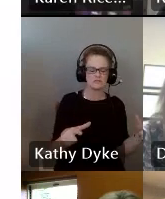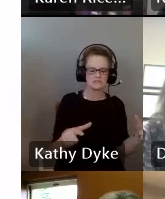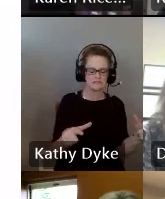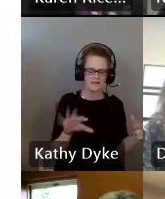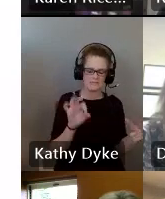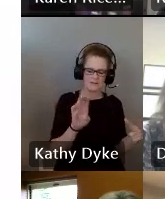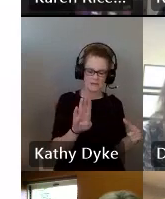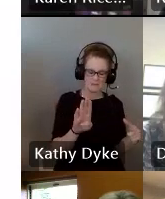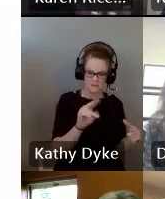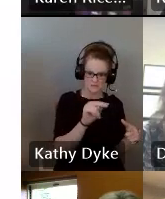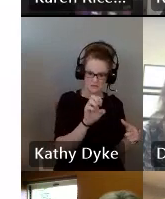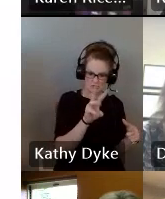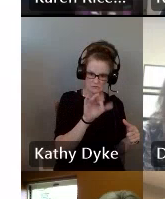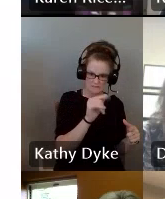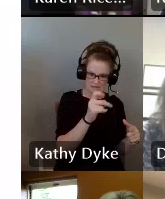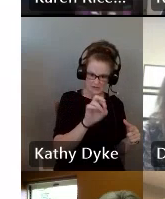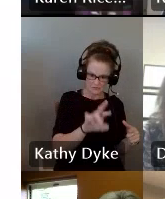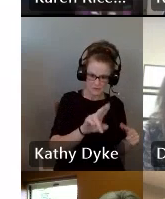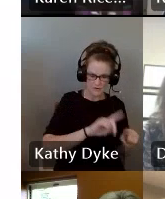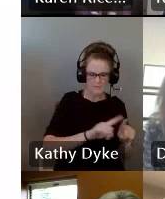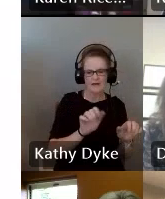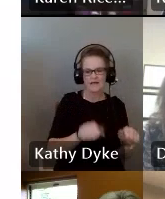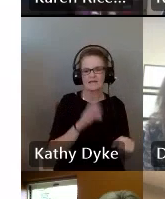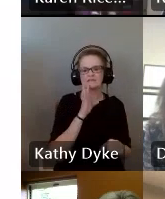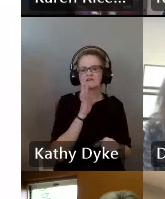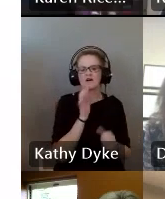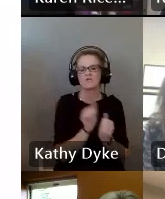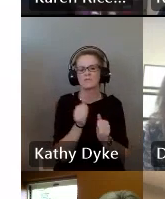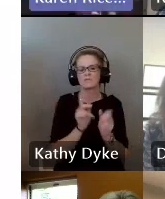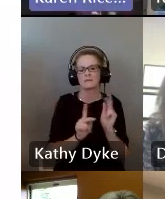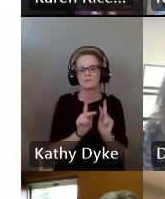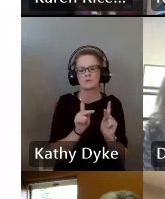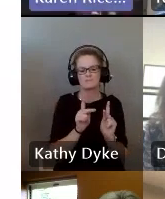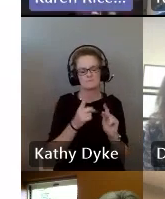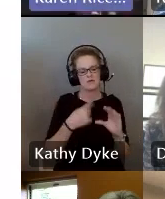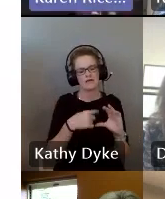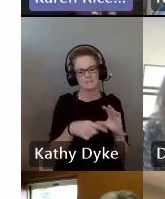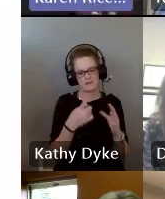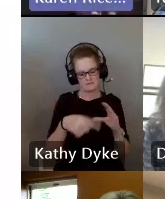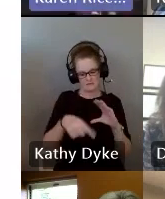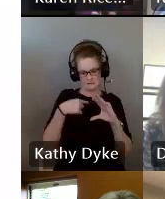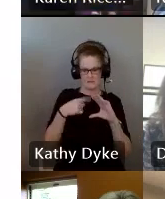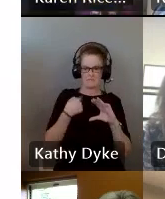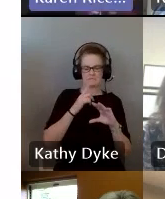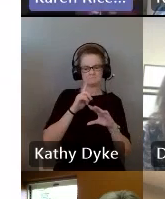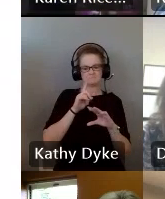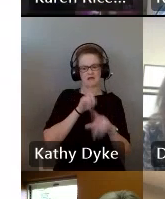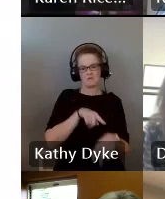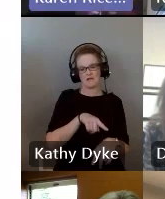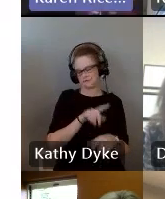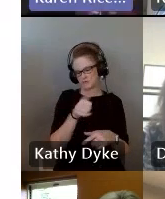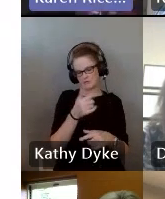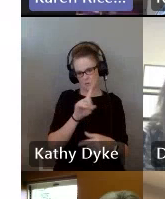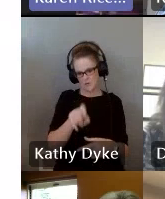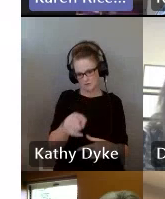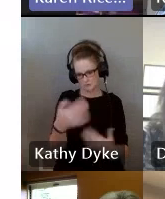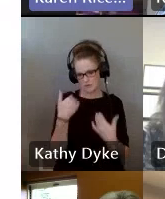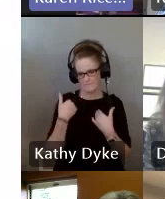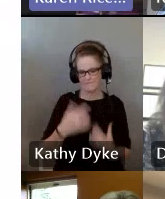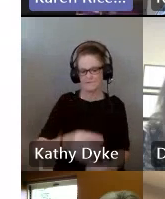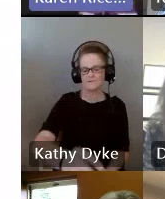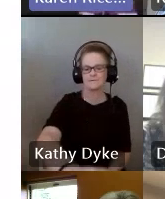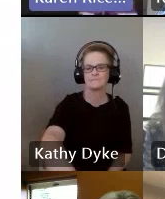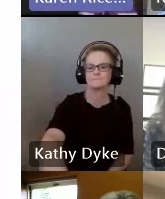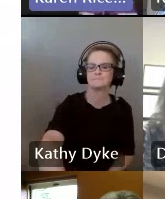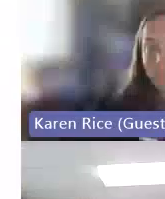but I'm happy to talk to someone by email about it too. Perfect. And then providing